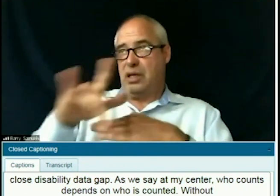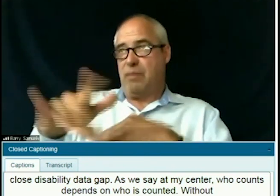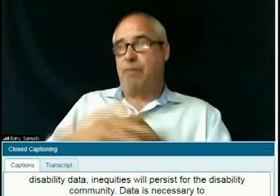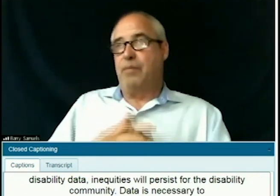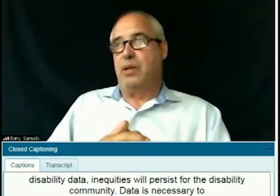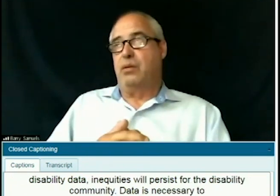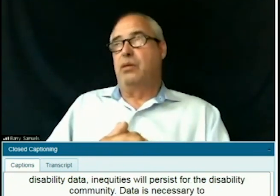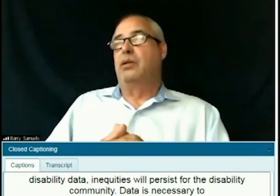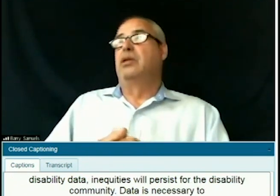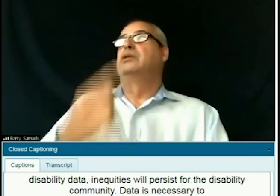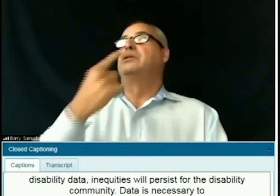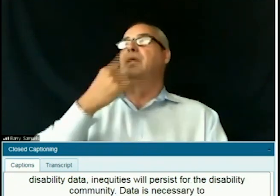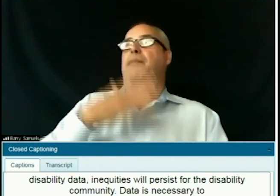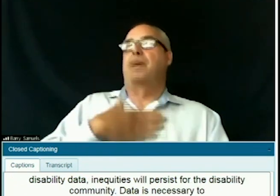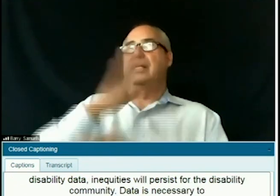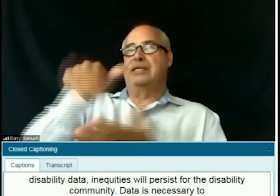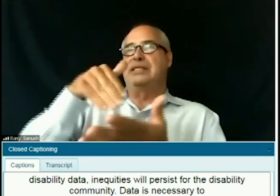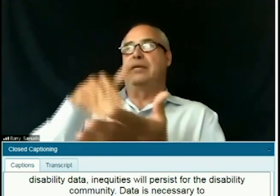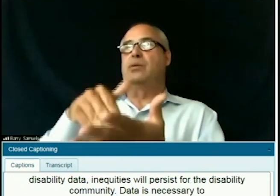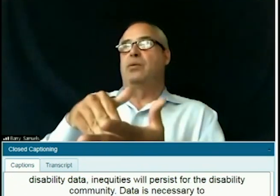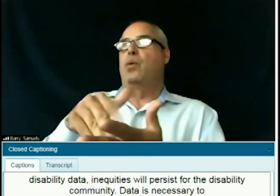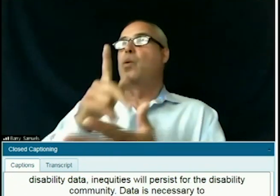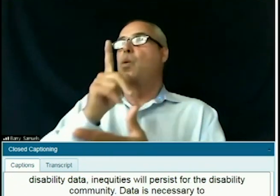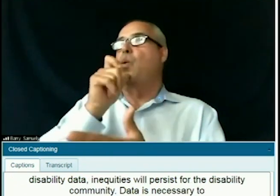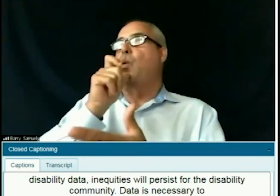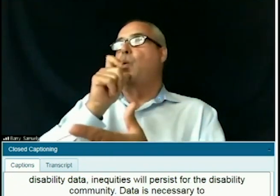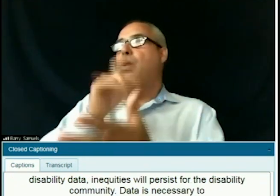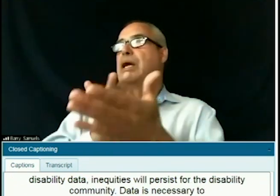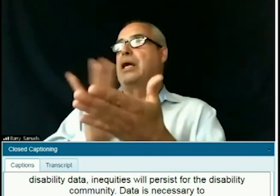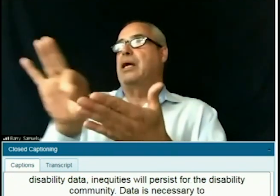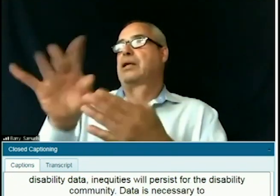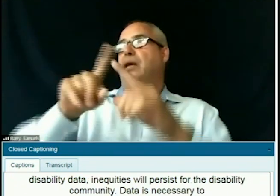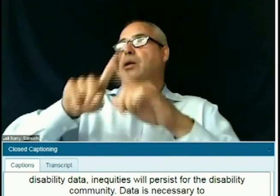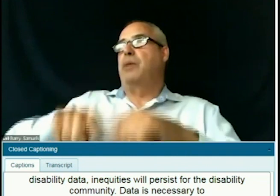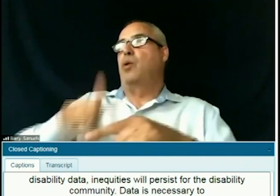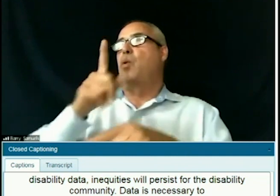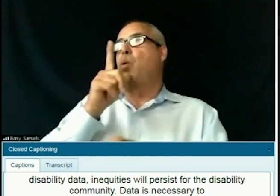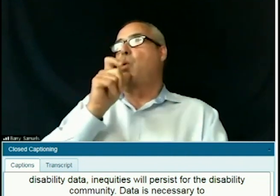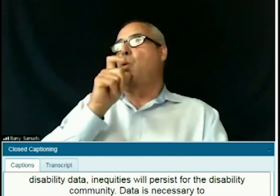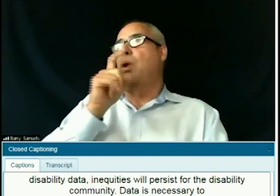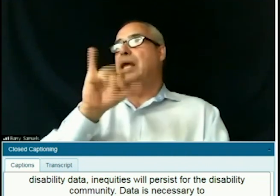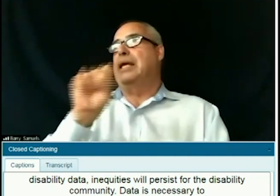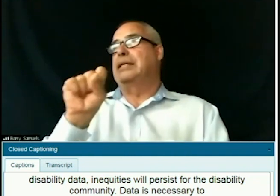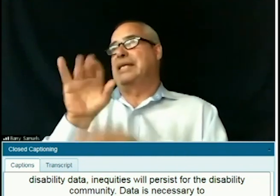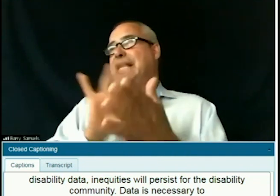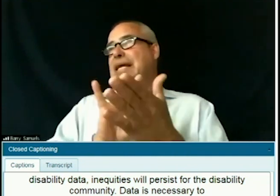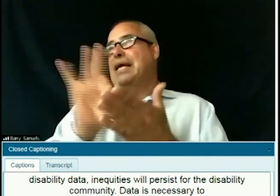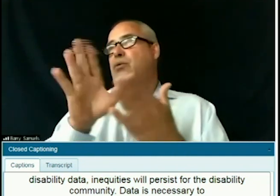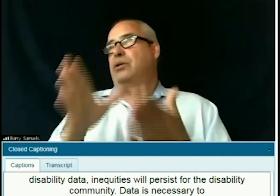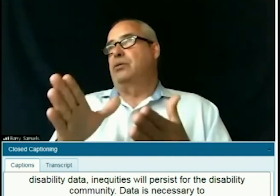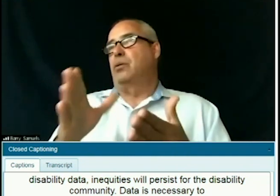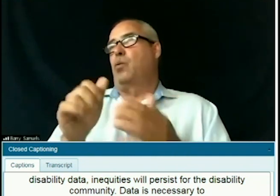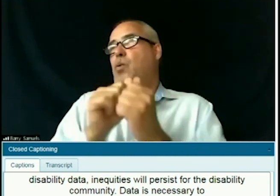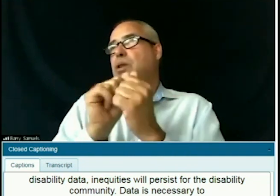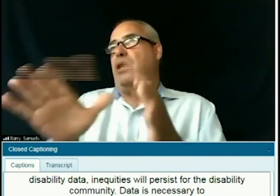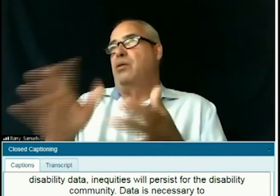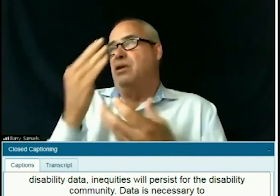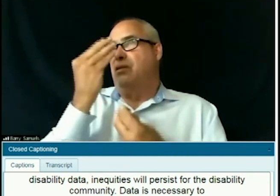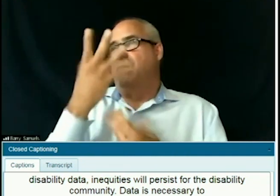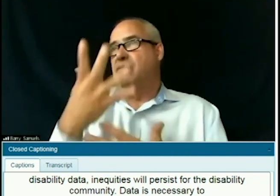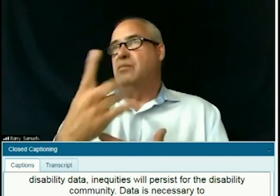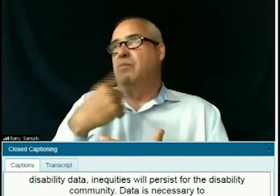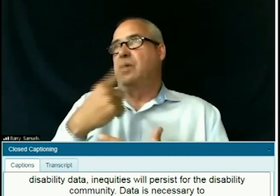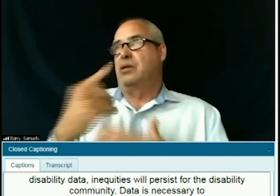As we say at my center, who counts depends on who is counted. Without disability data, inequities will